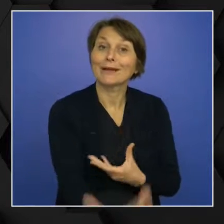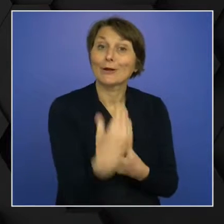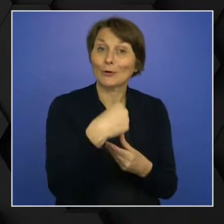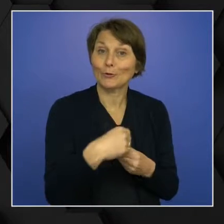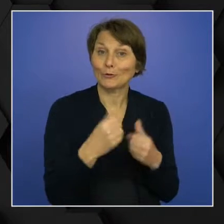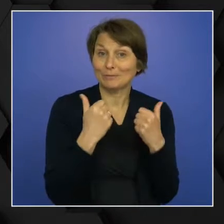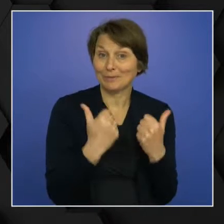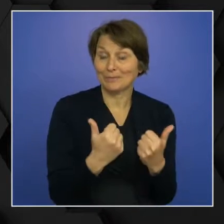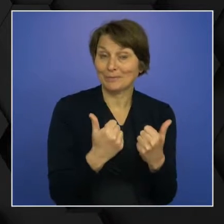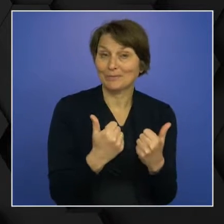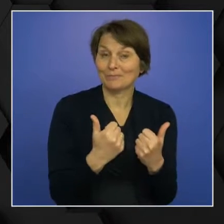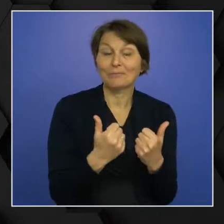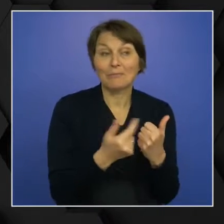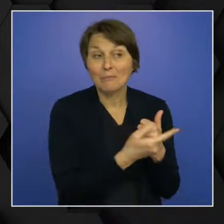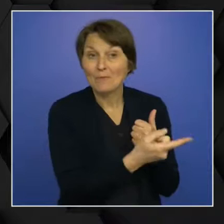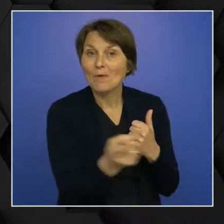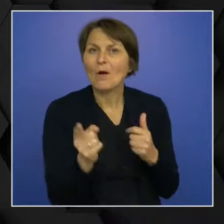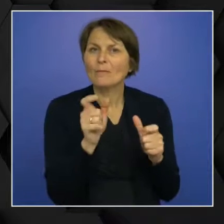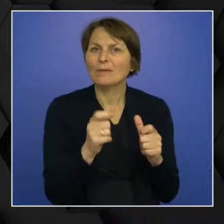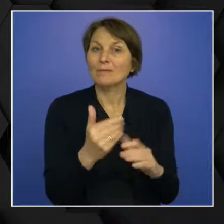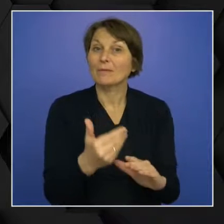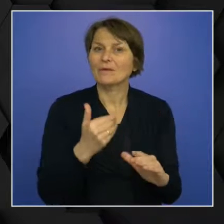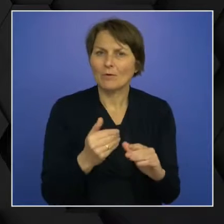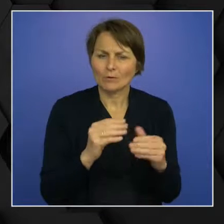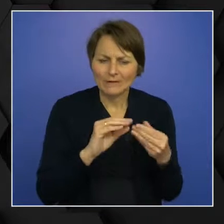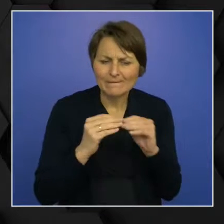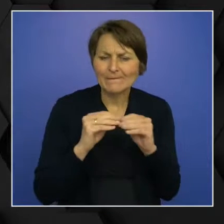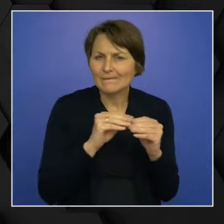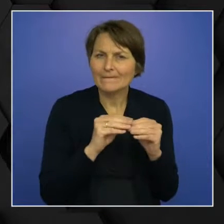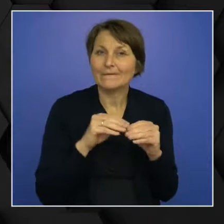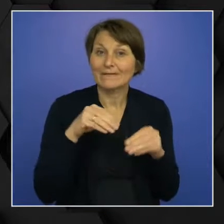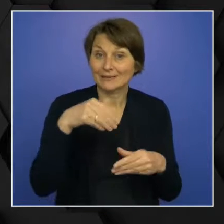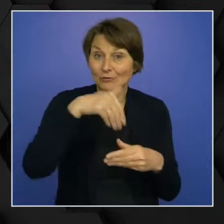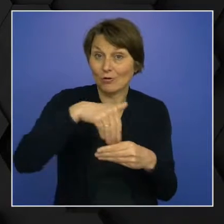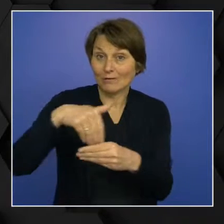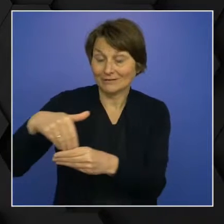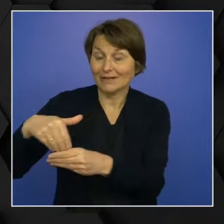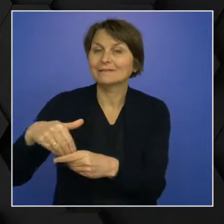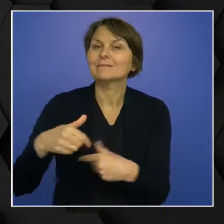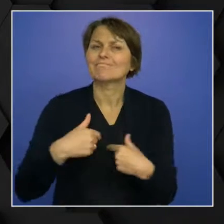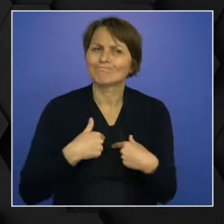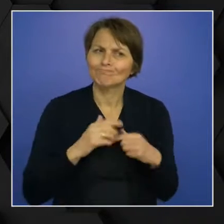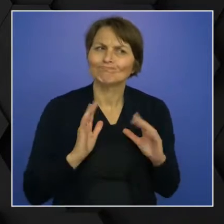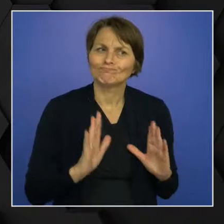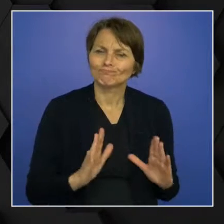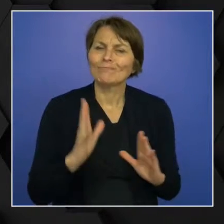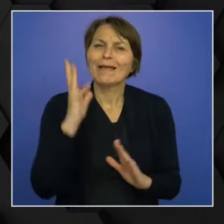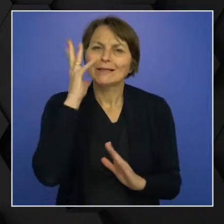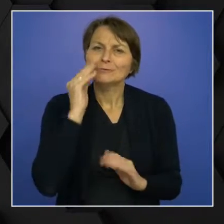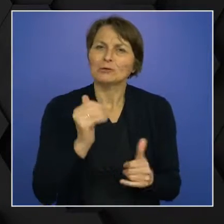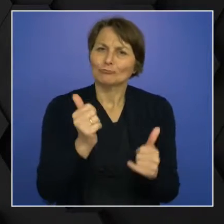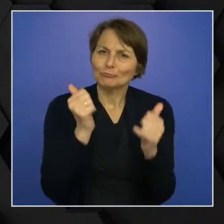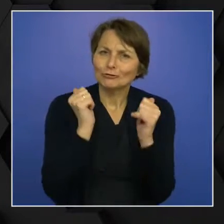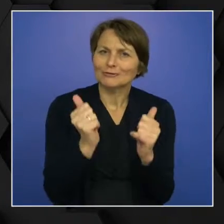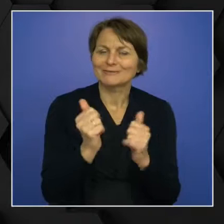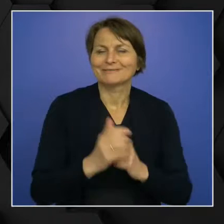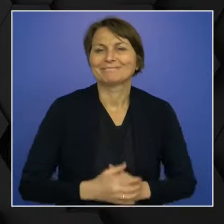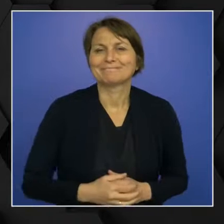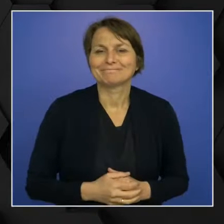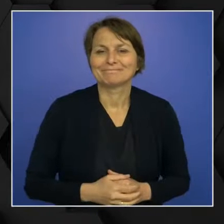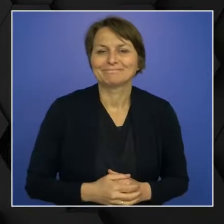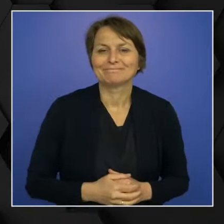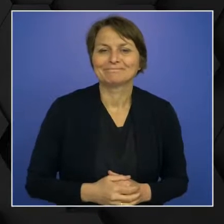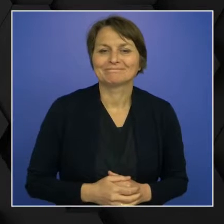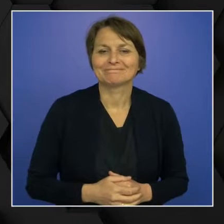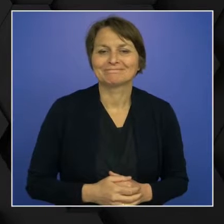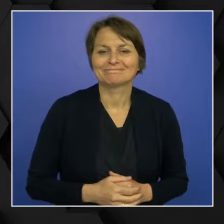that the people who created that content really cared about their own experience. Right. That is so